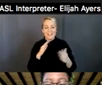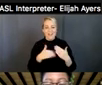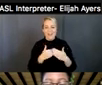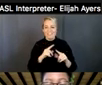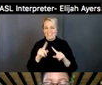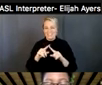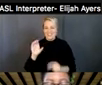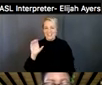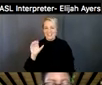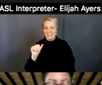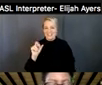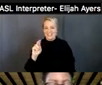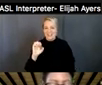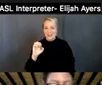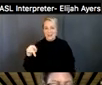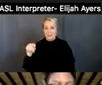that are emerging.